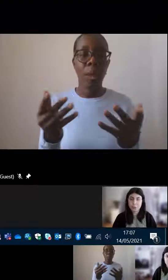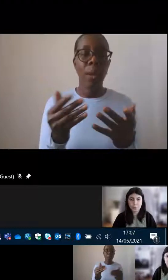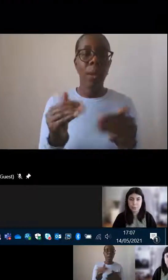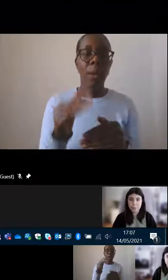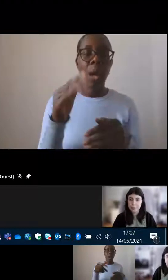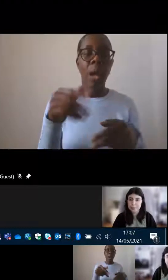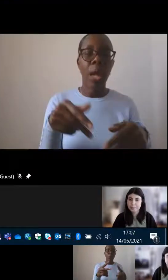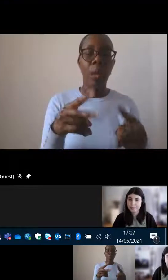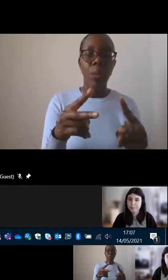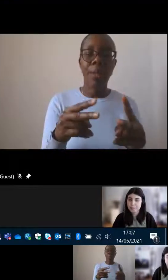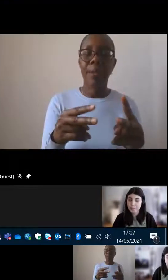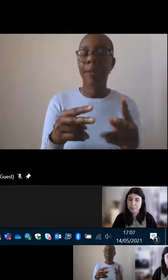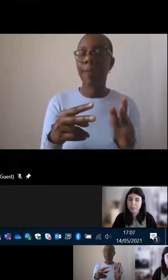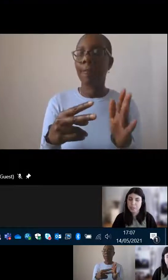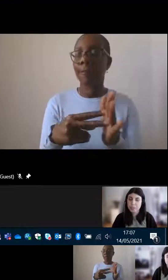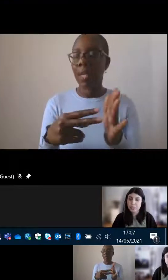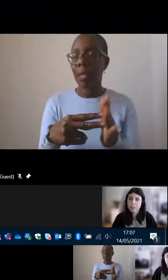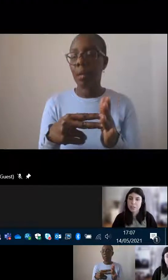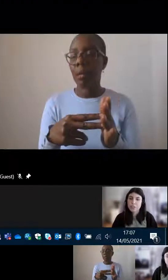thehighwayvineyard.org.